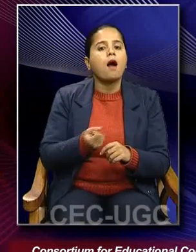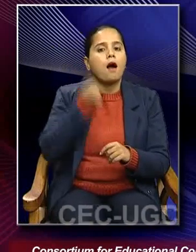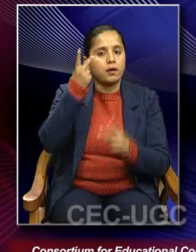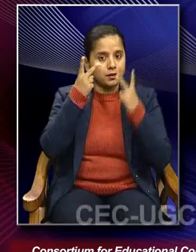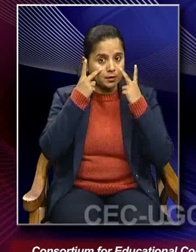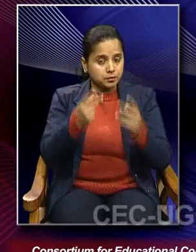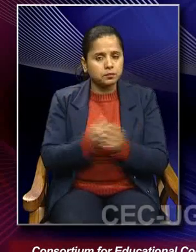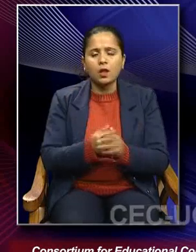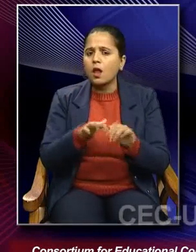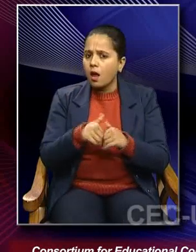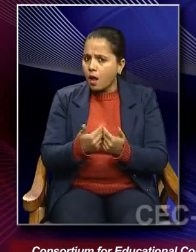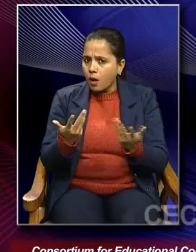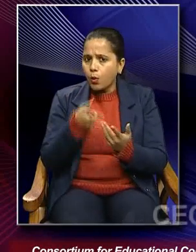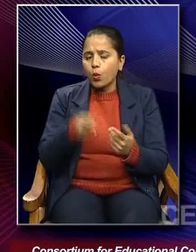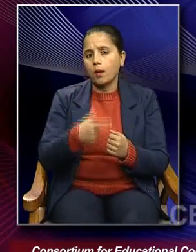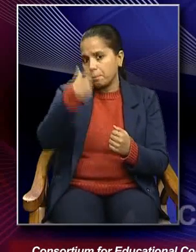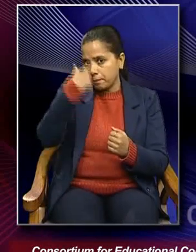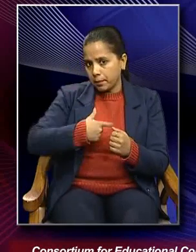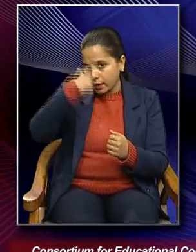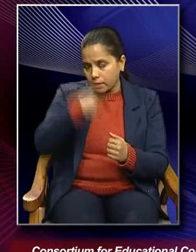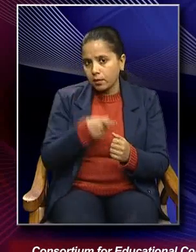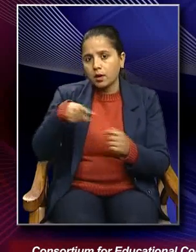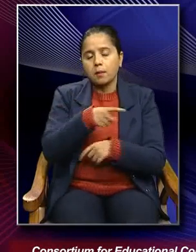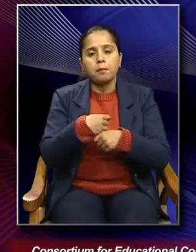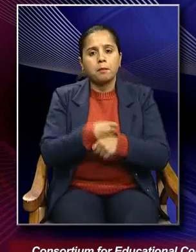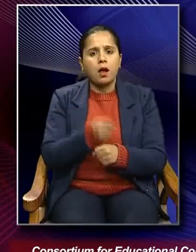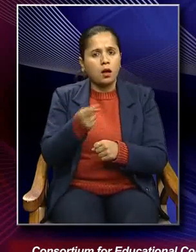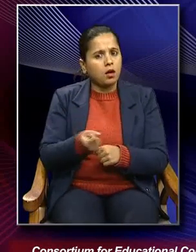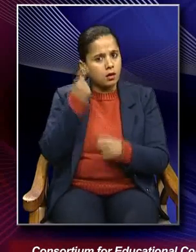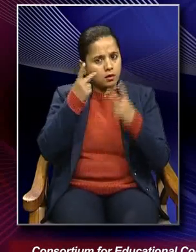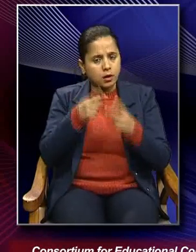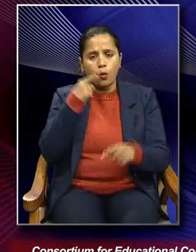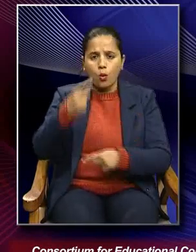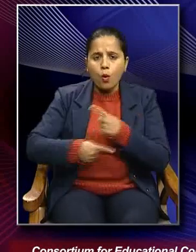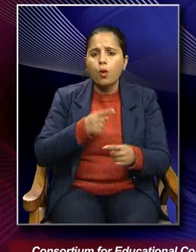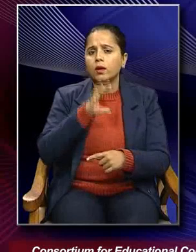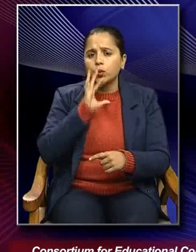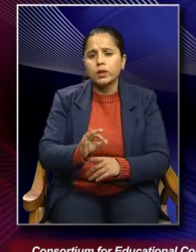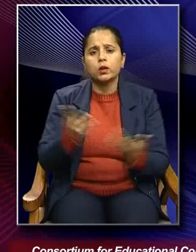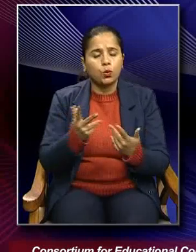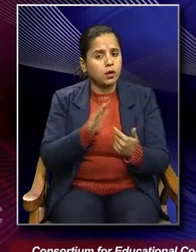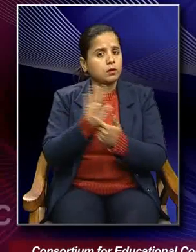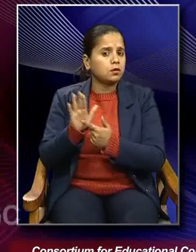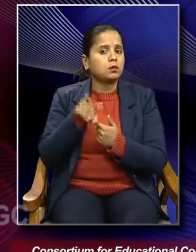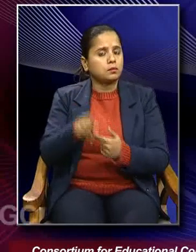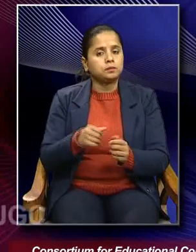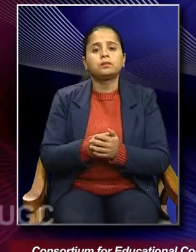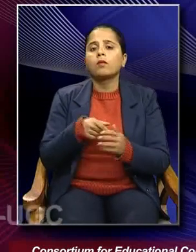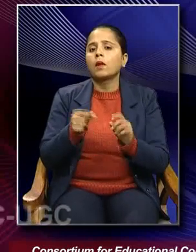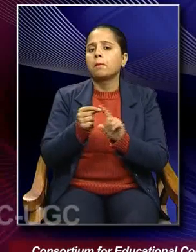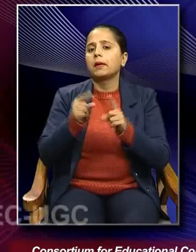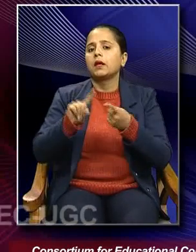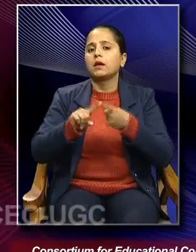understanding how individual makes sense of everyday reality. Peter Berger